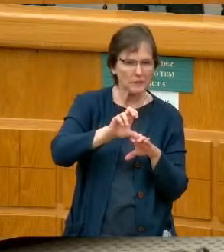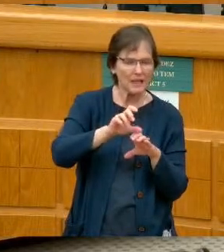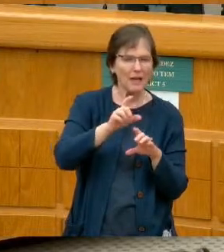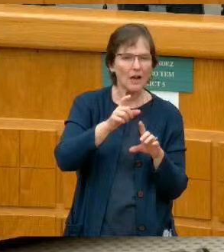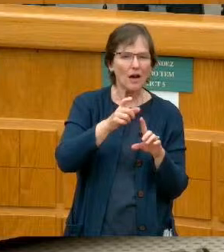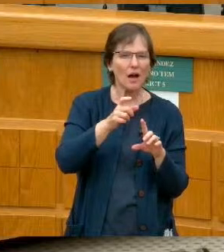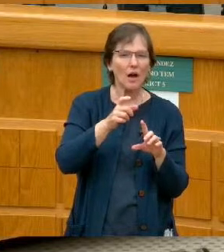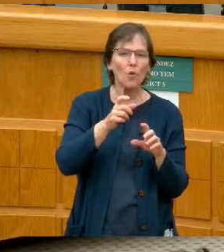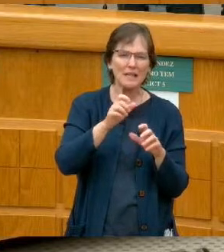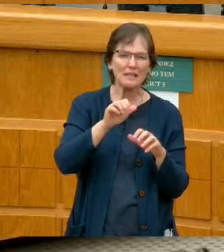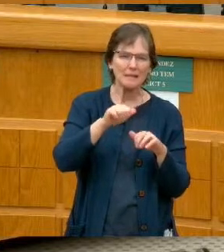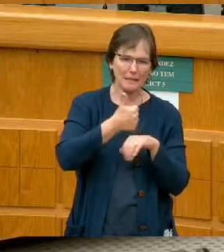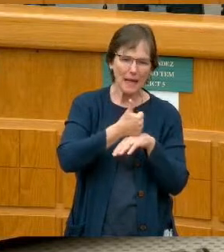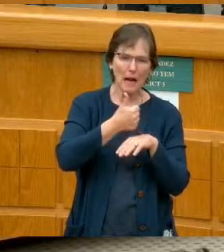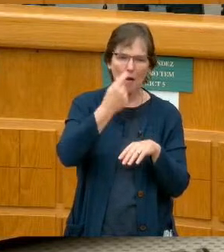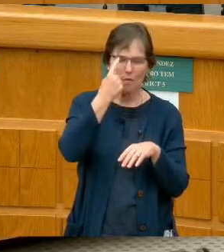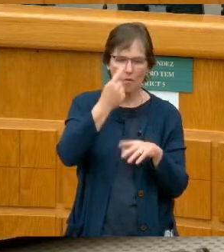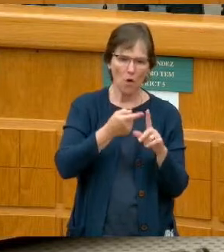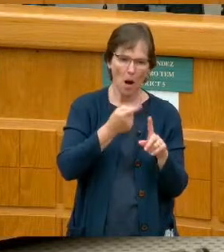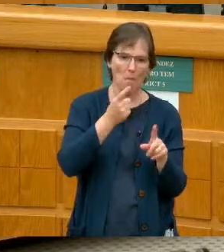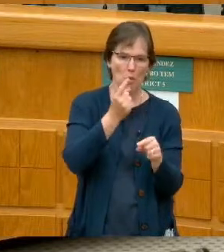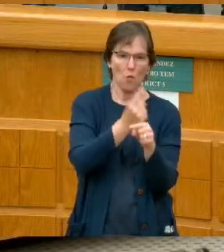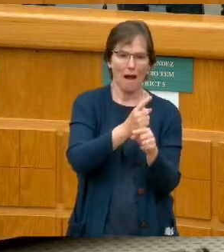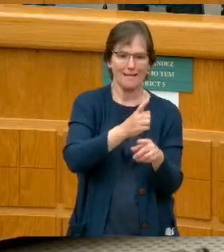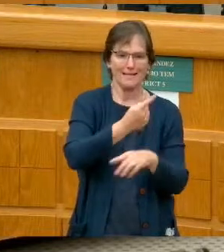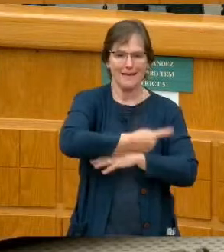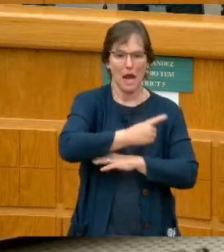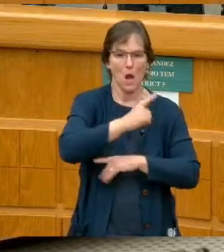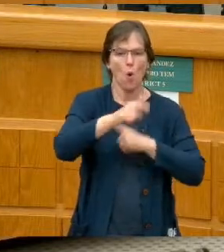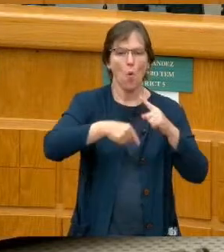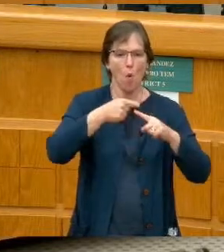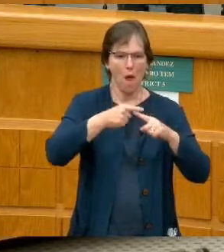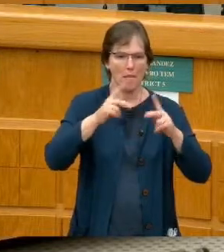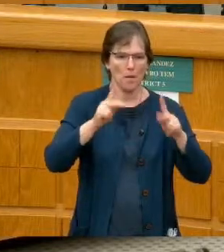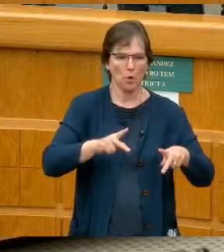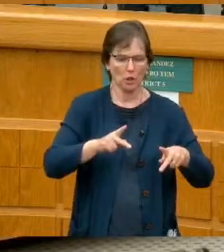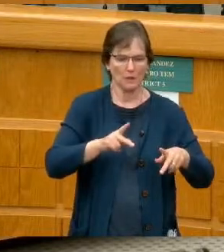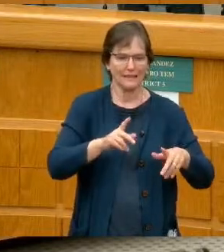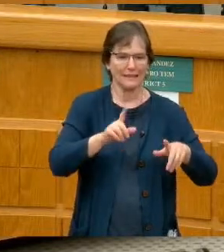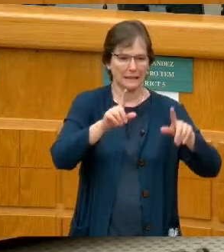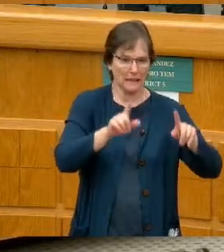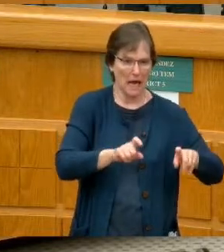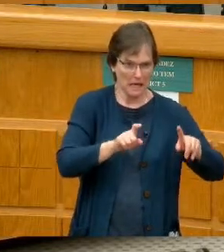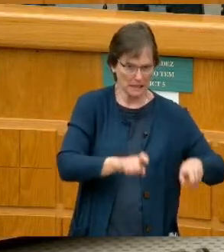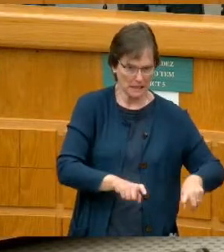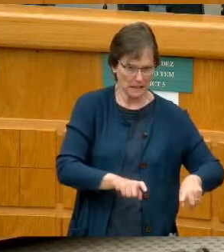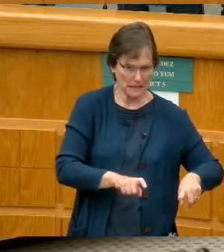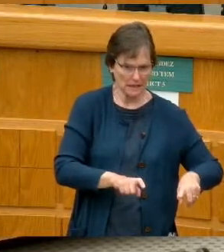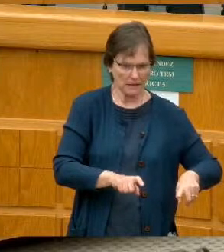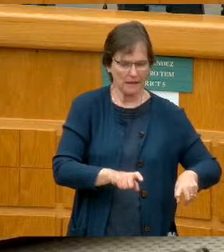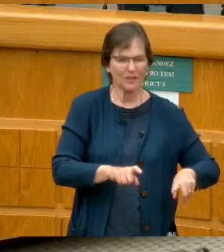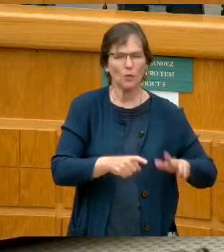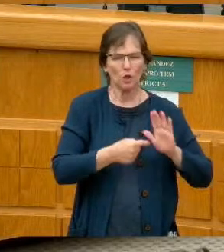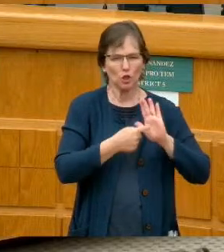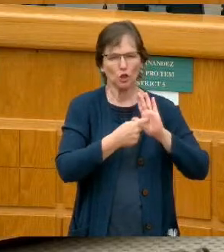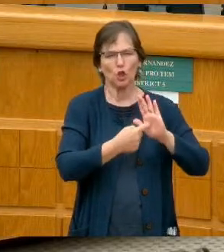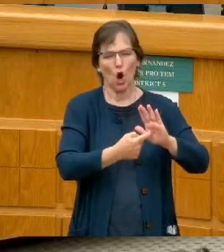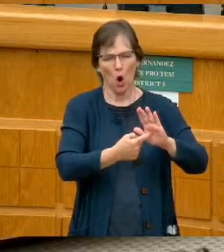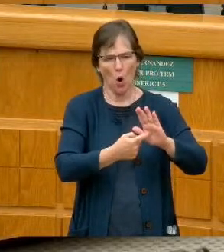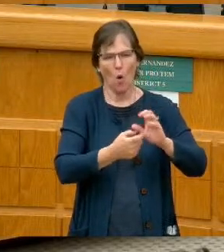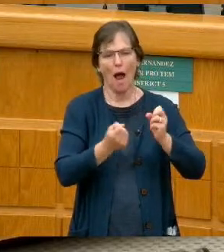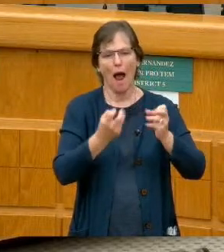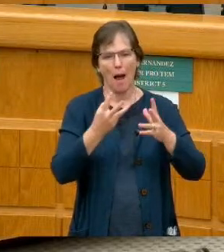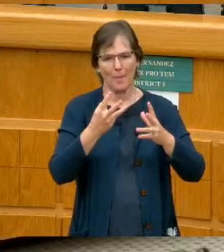And so you can see we don't have the two totaled, because we want to still differentiate between the number of cases from the